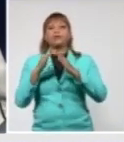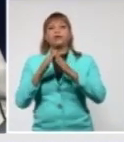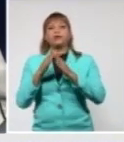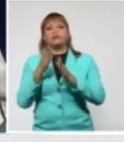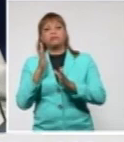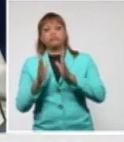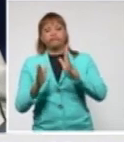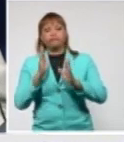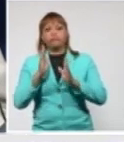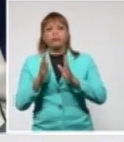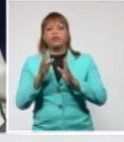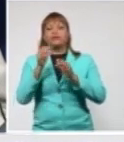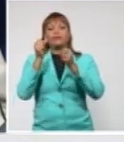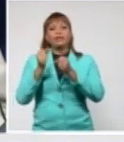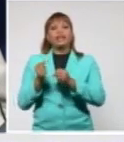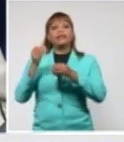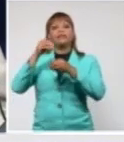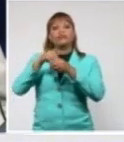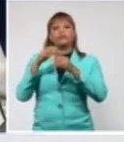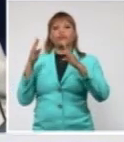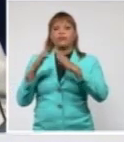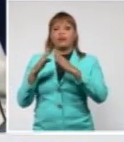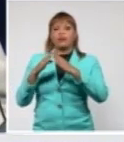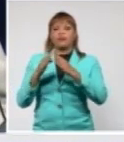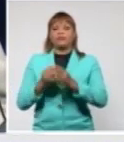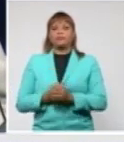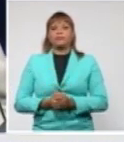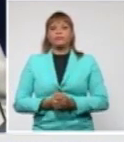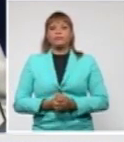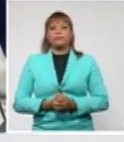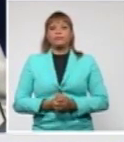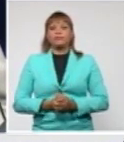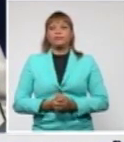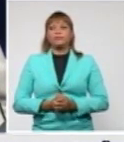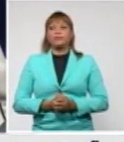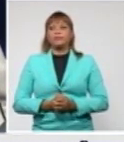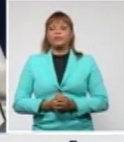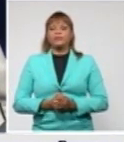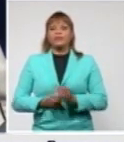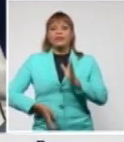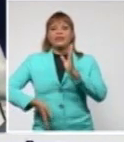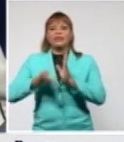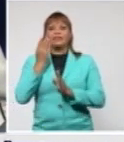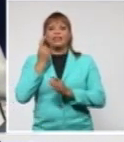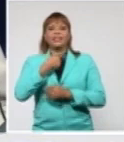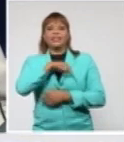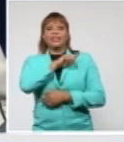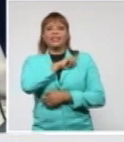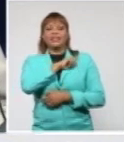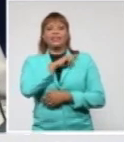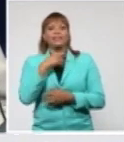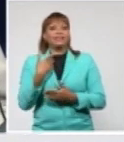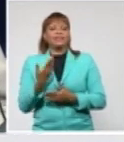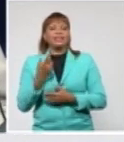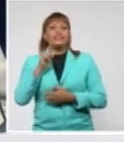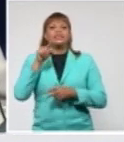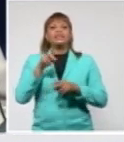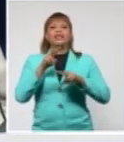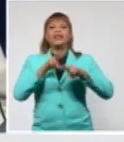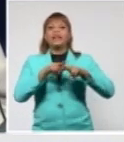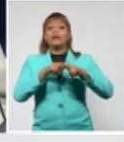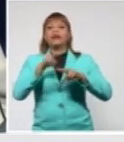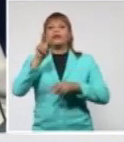92.7% of all confirmed cases in Cuba, have recovered from the virus. Today, 1